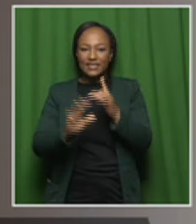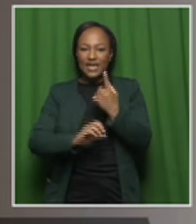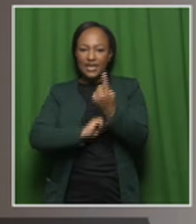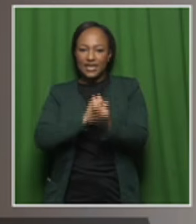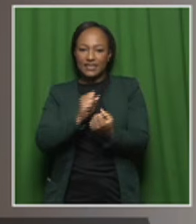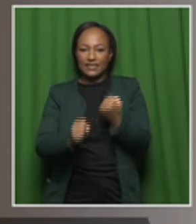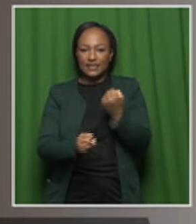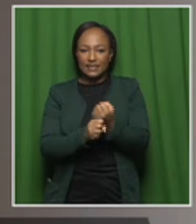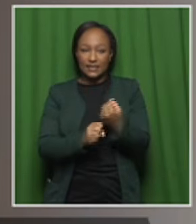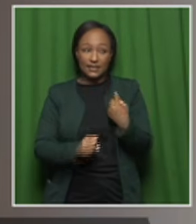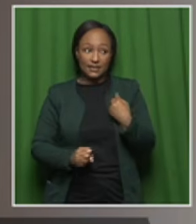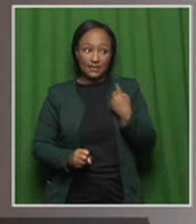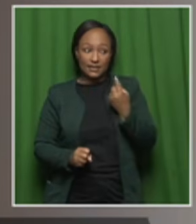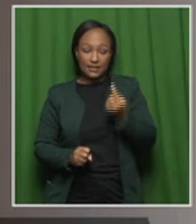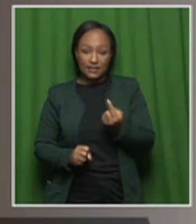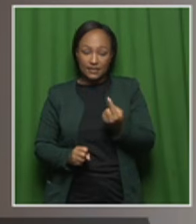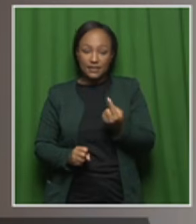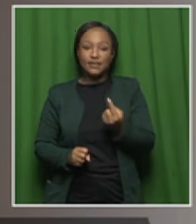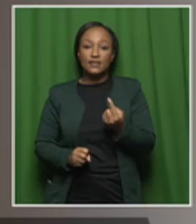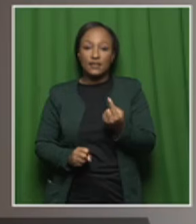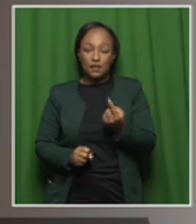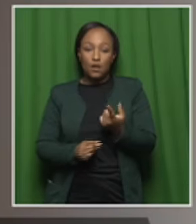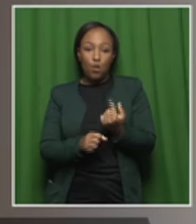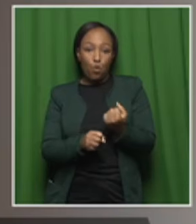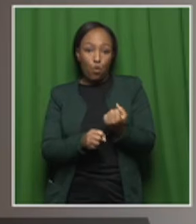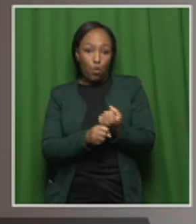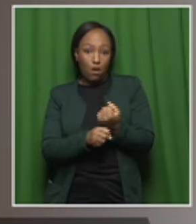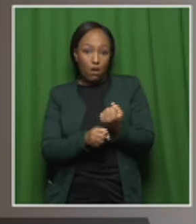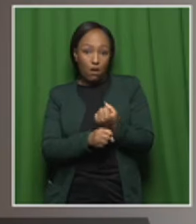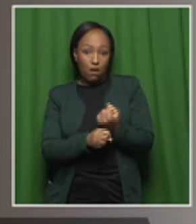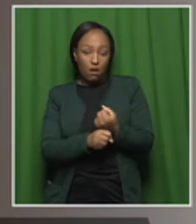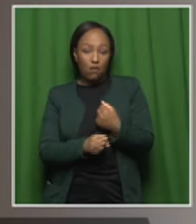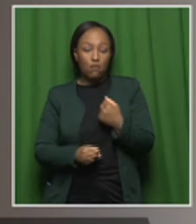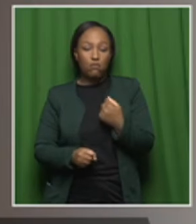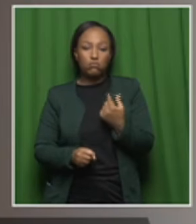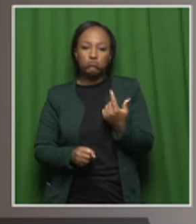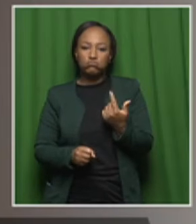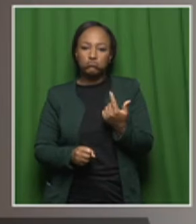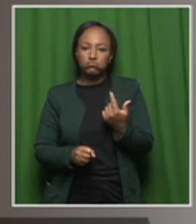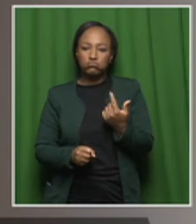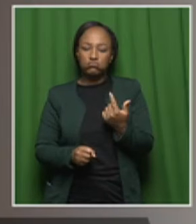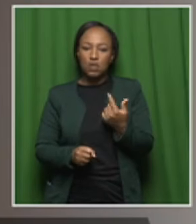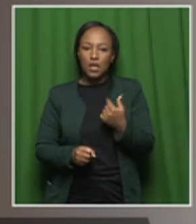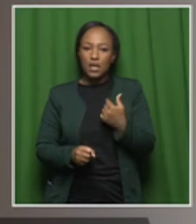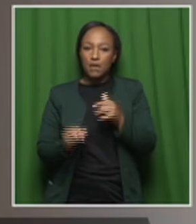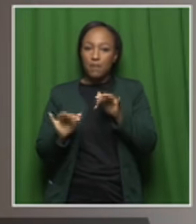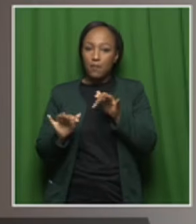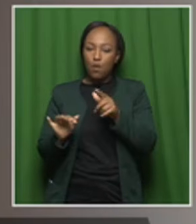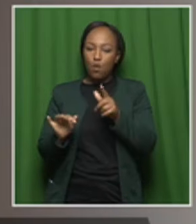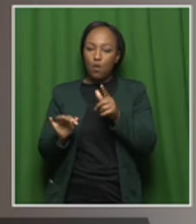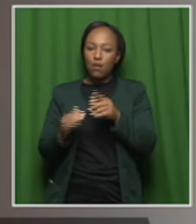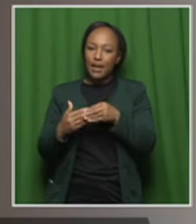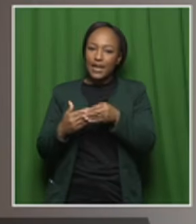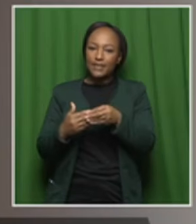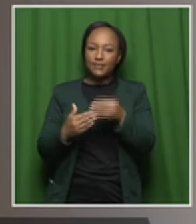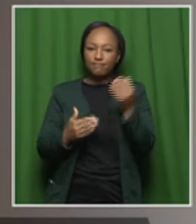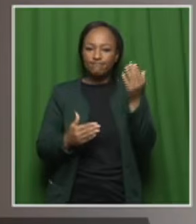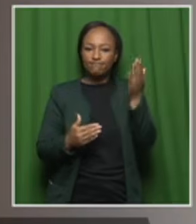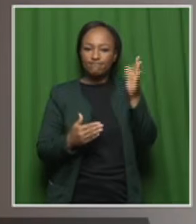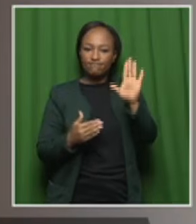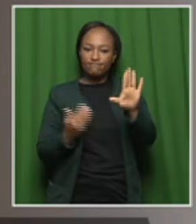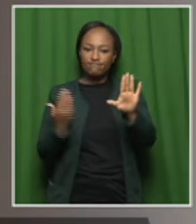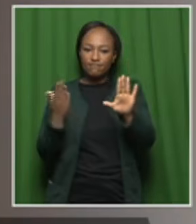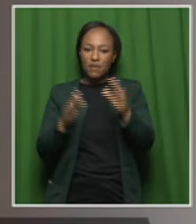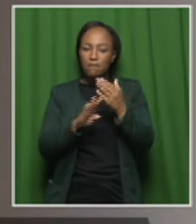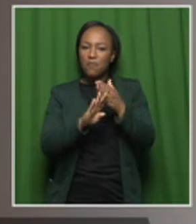it has been that the work that curators like the curators that came